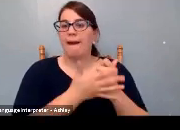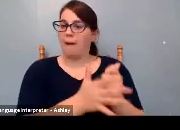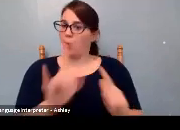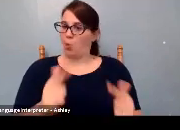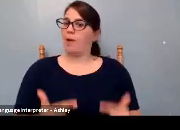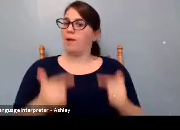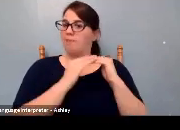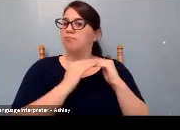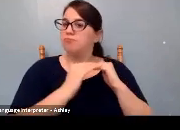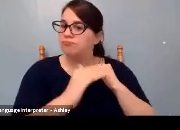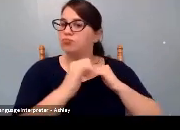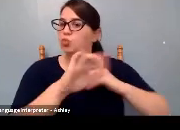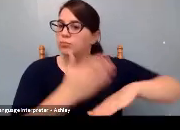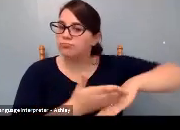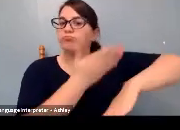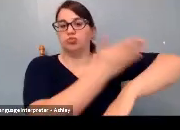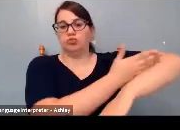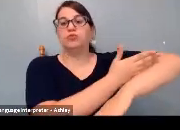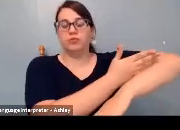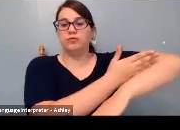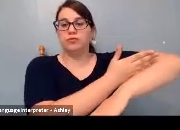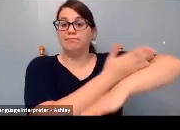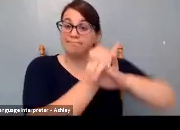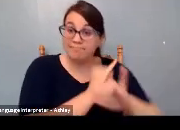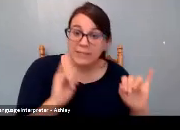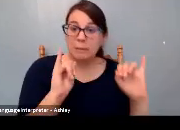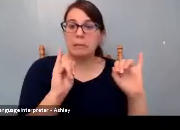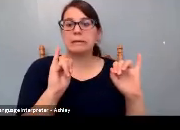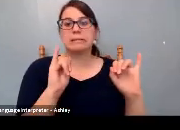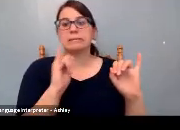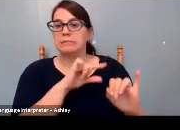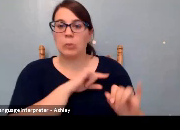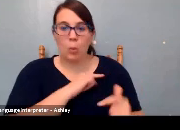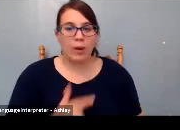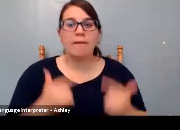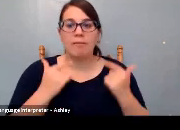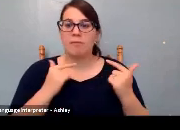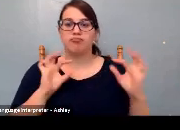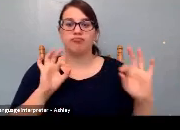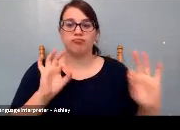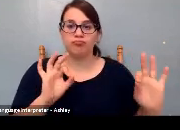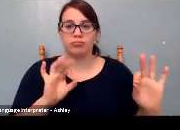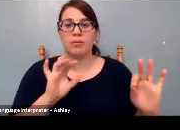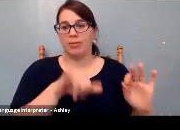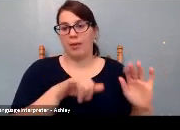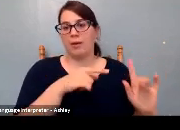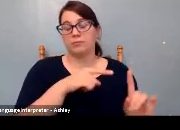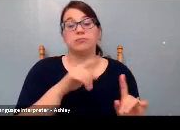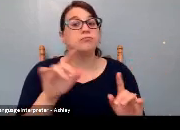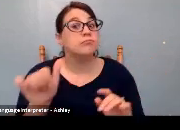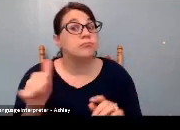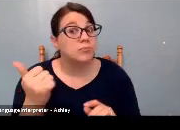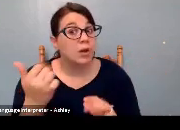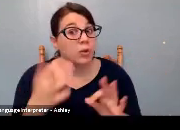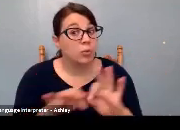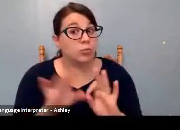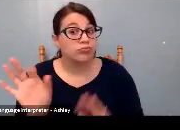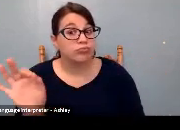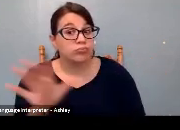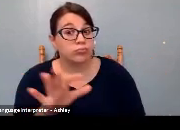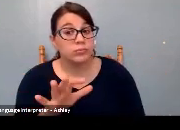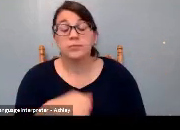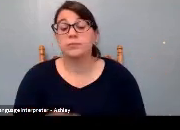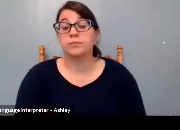or improve the health, independence, or quality of life. So another important note is when you do spend from